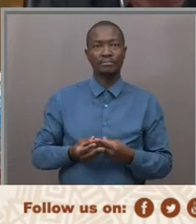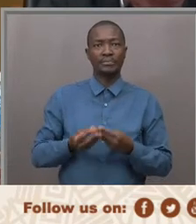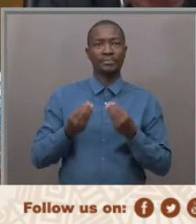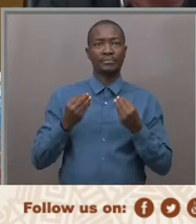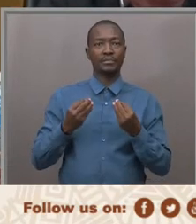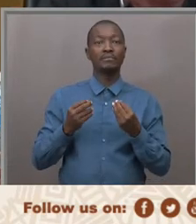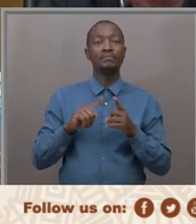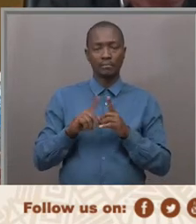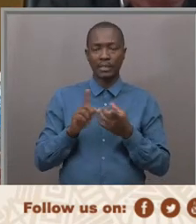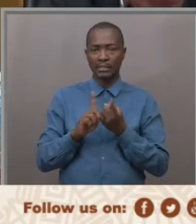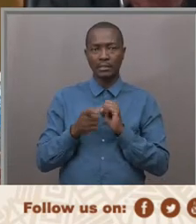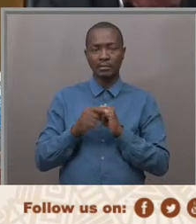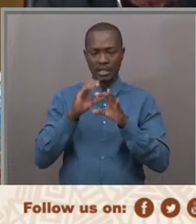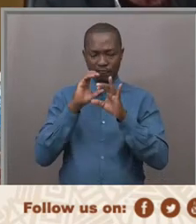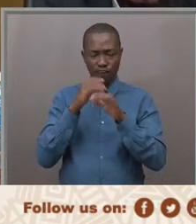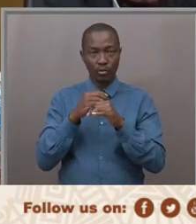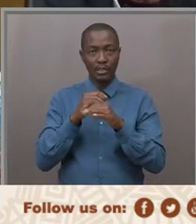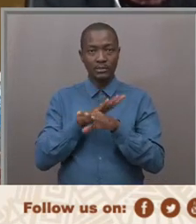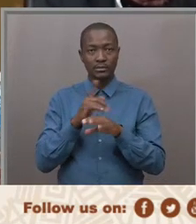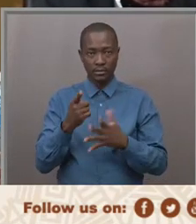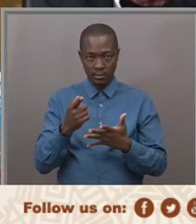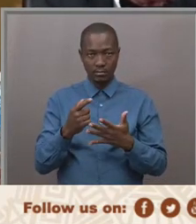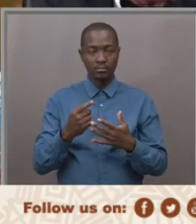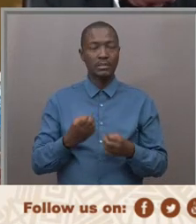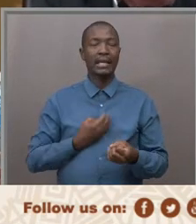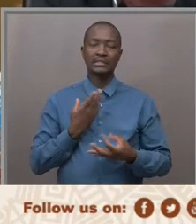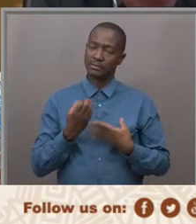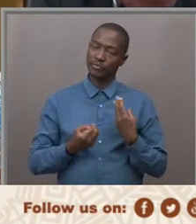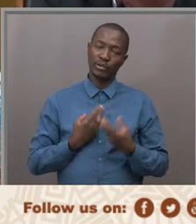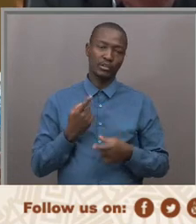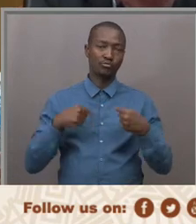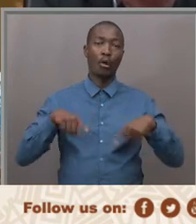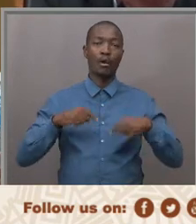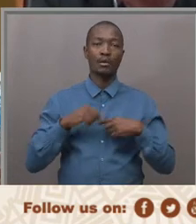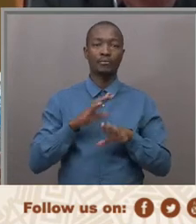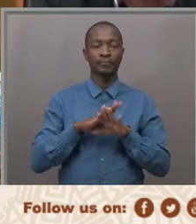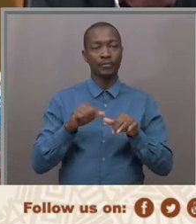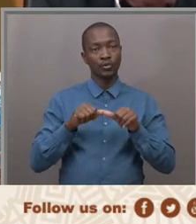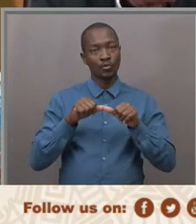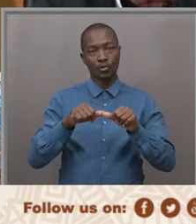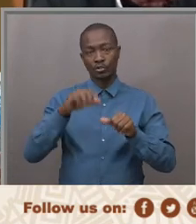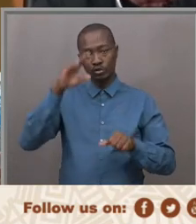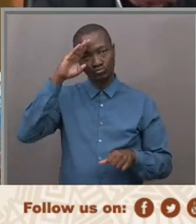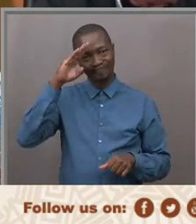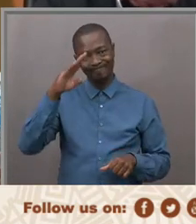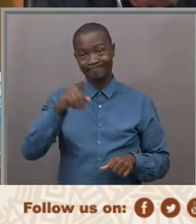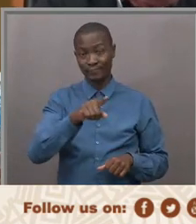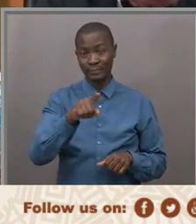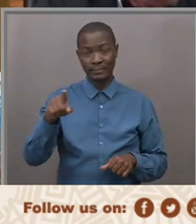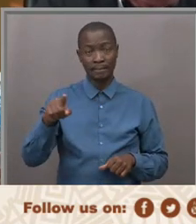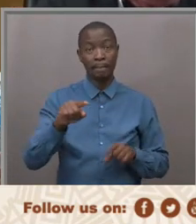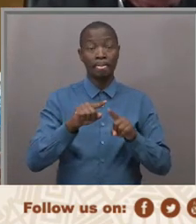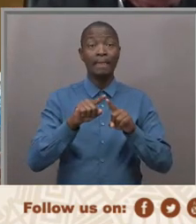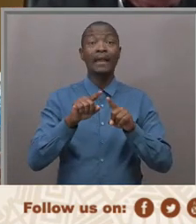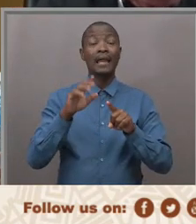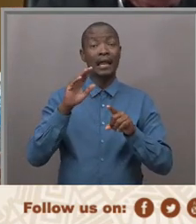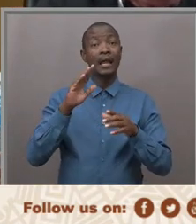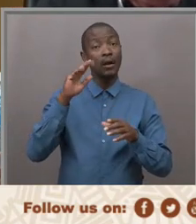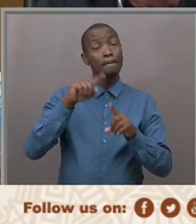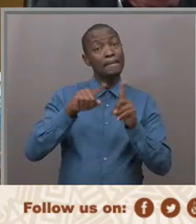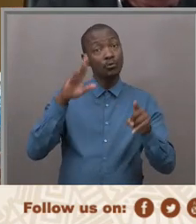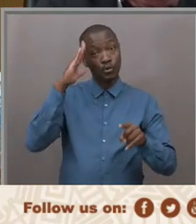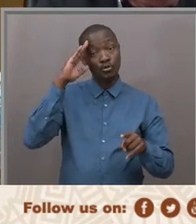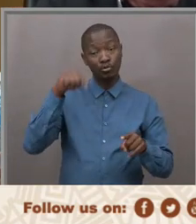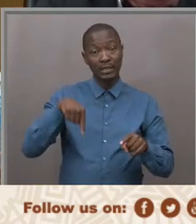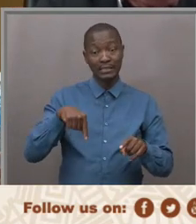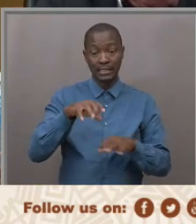they became focused. They are a great inspiration to us. We continue to salute them, but we know in this province that we are